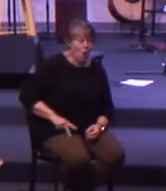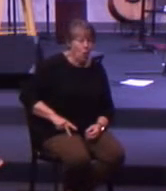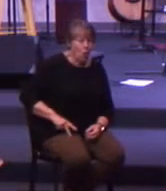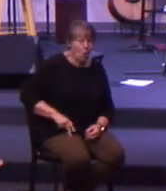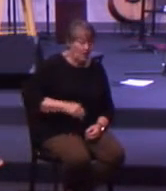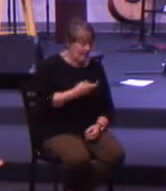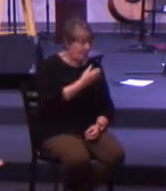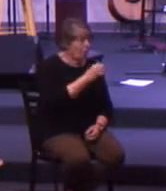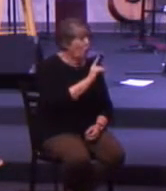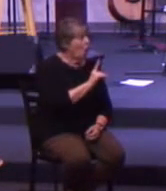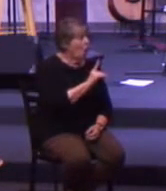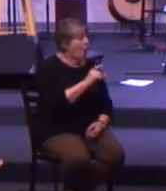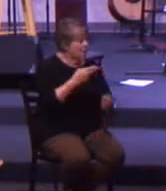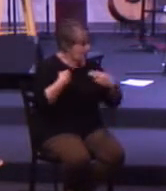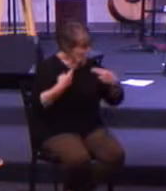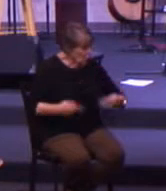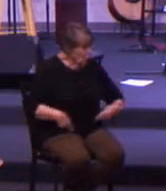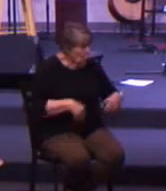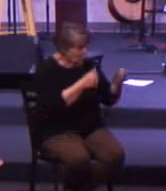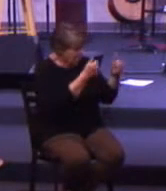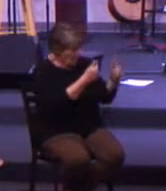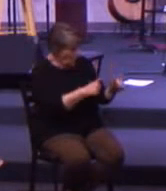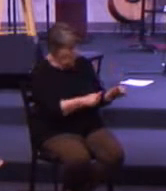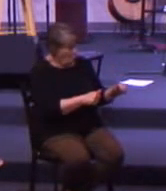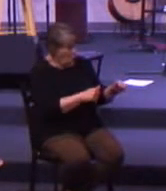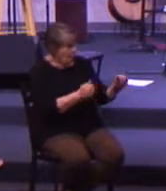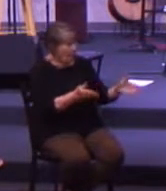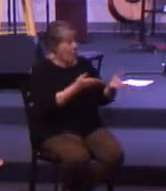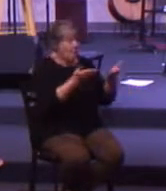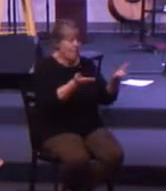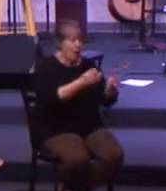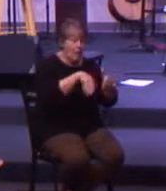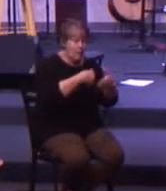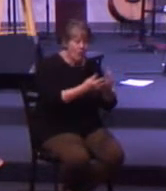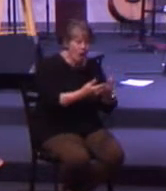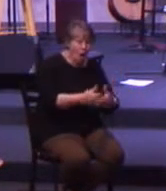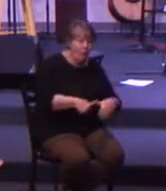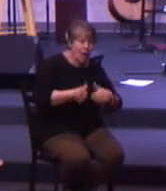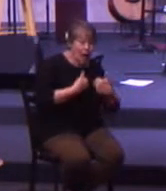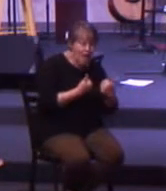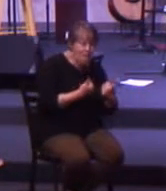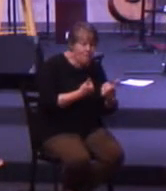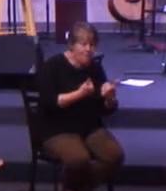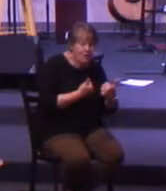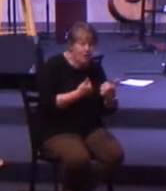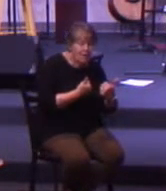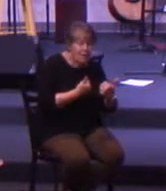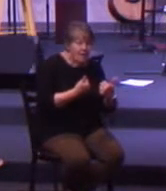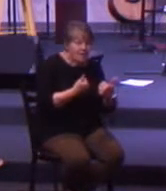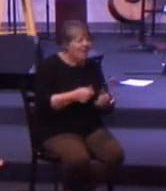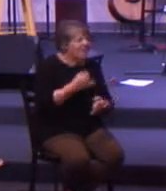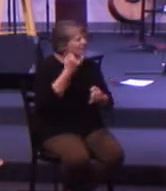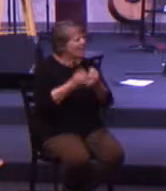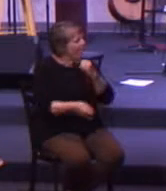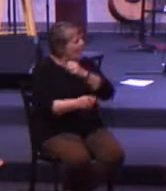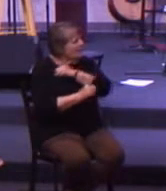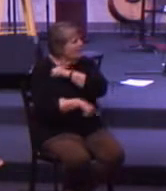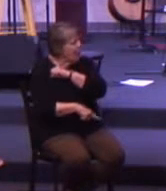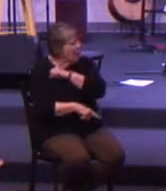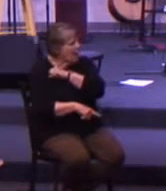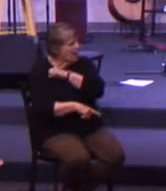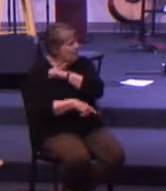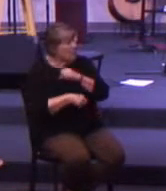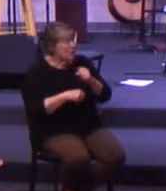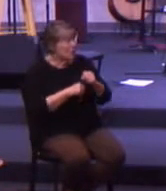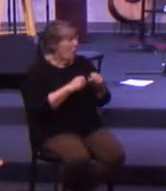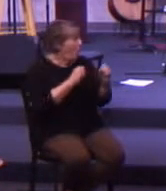earth and the provider of all life, then the last plague, which again looked monstrous to us but would have looked merciful to them, was the